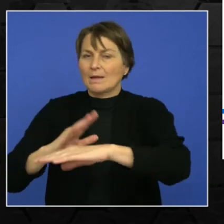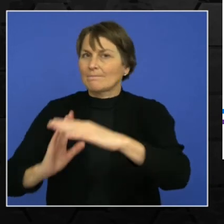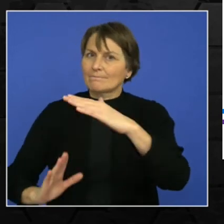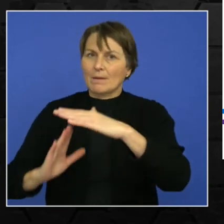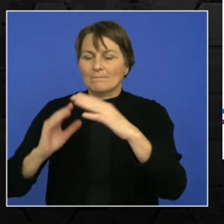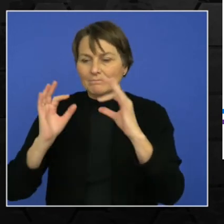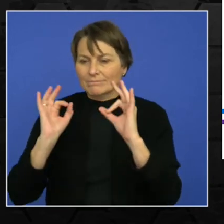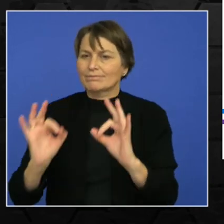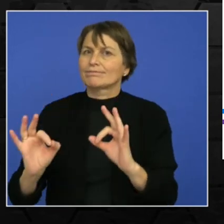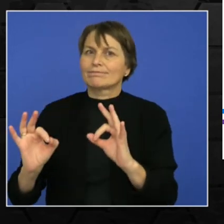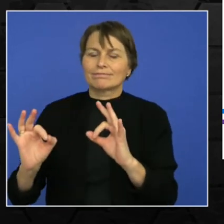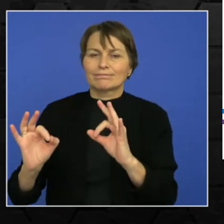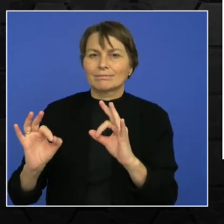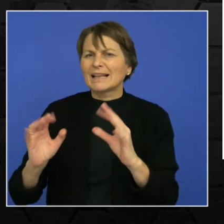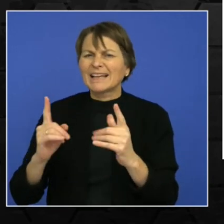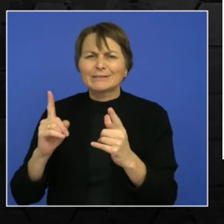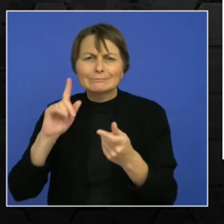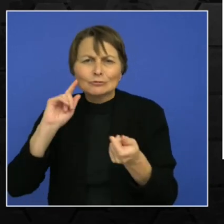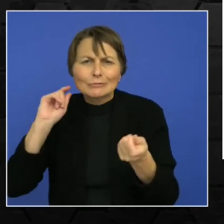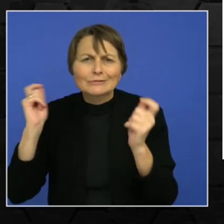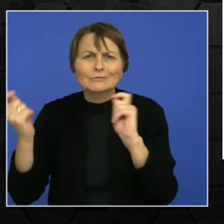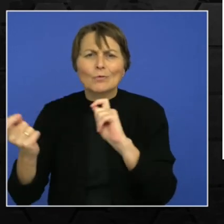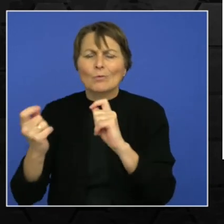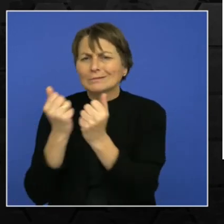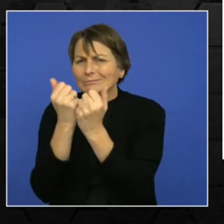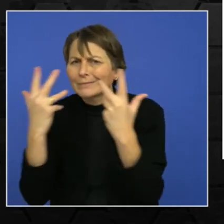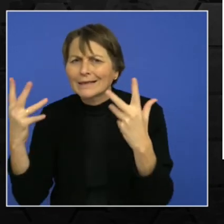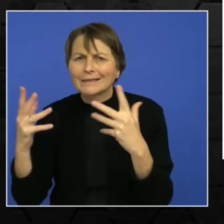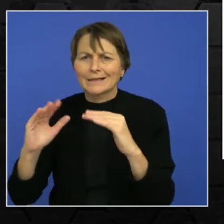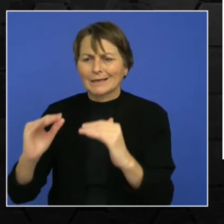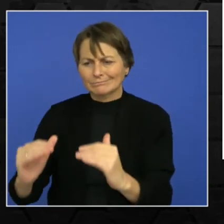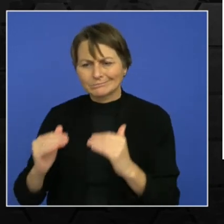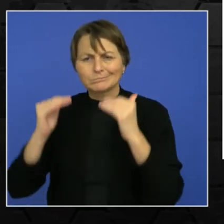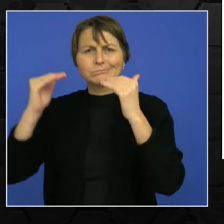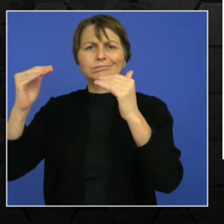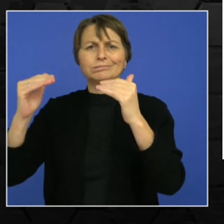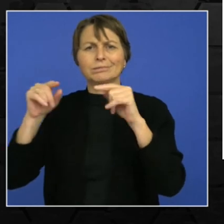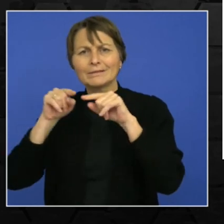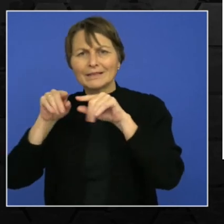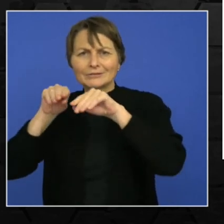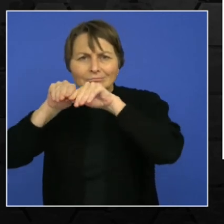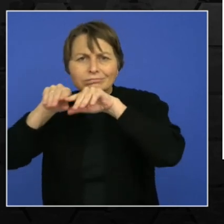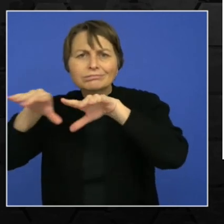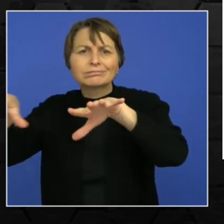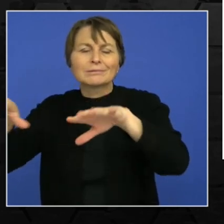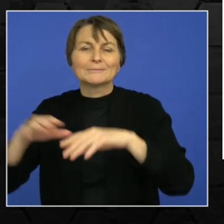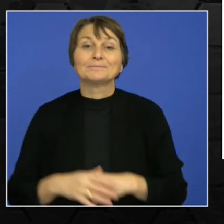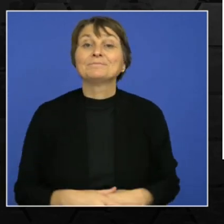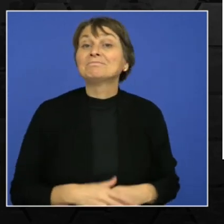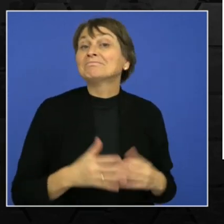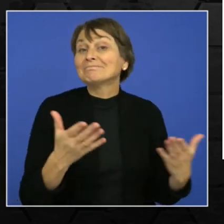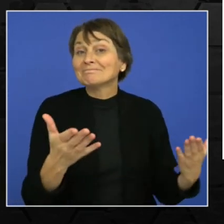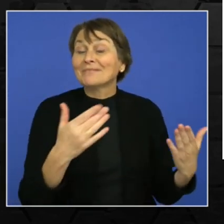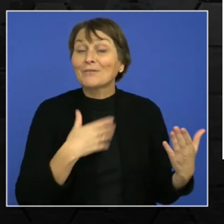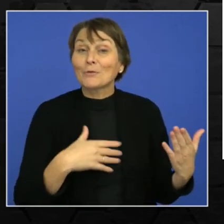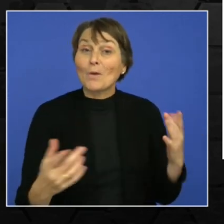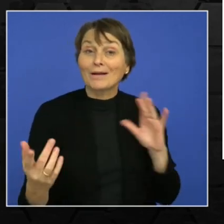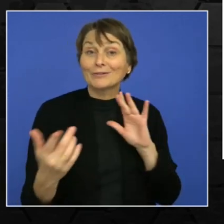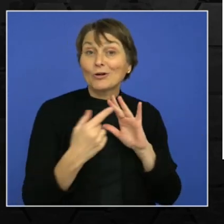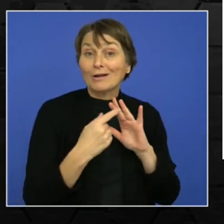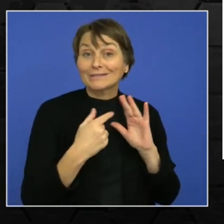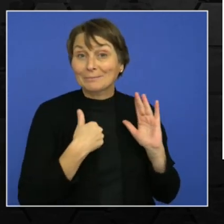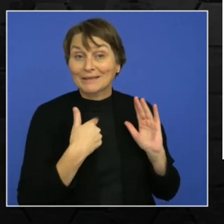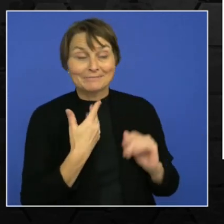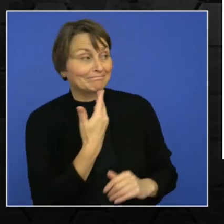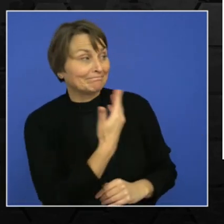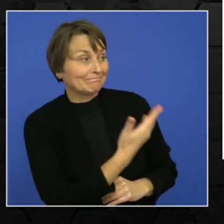and transformers. And again, if you guys want to connect with me, here's my LinkedIn, here's